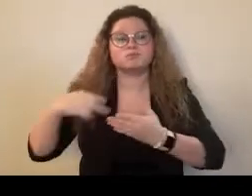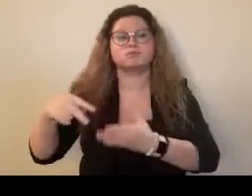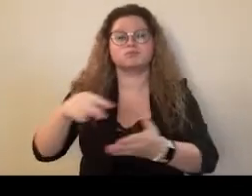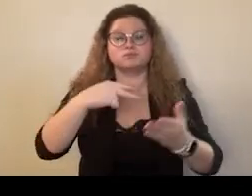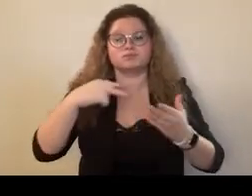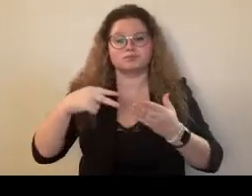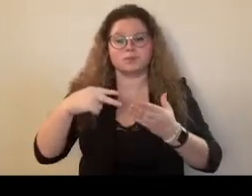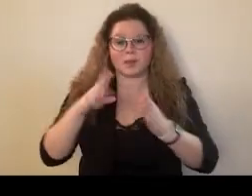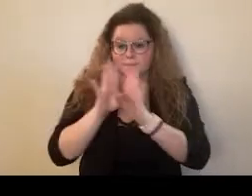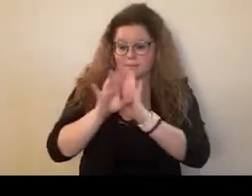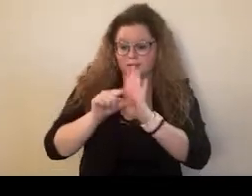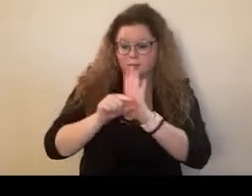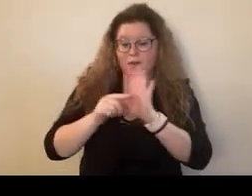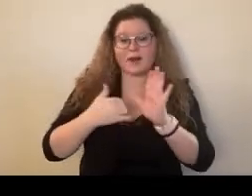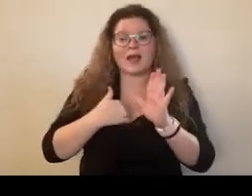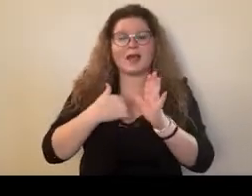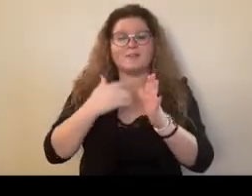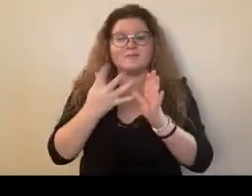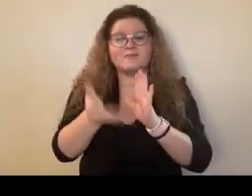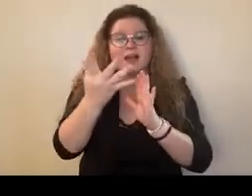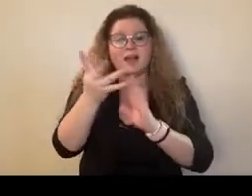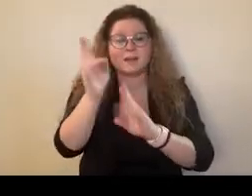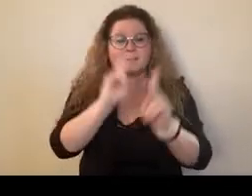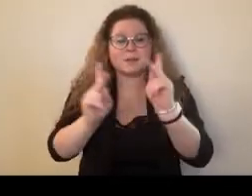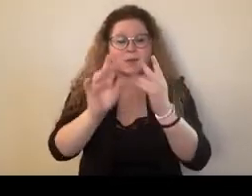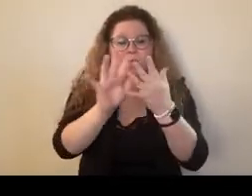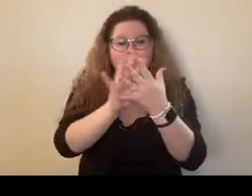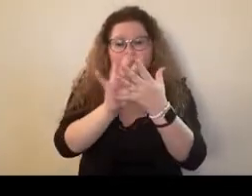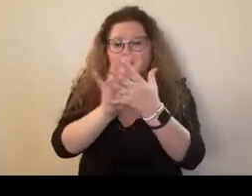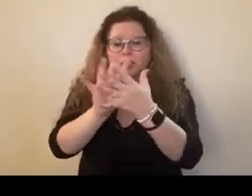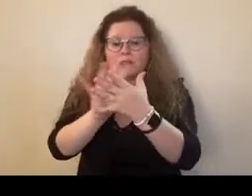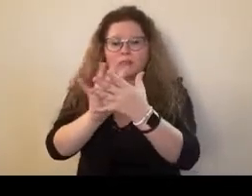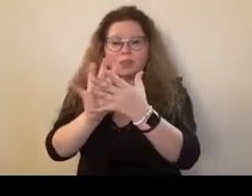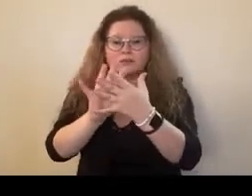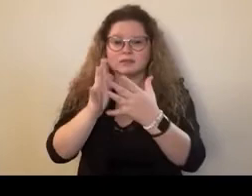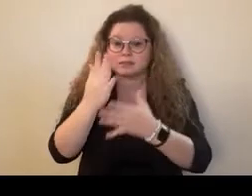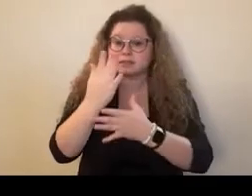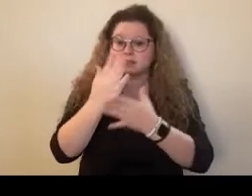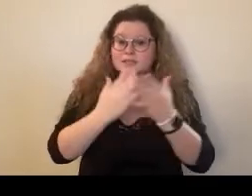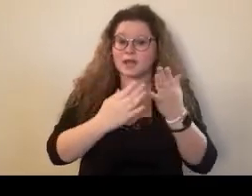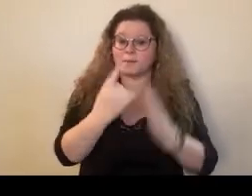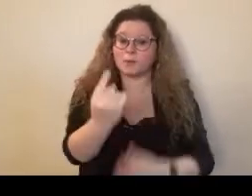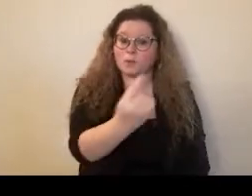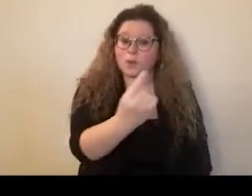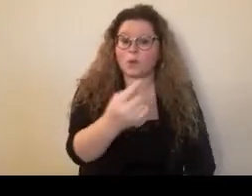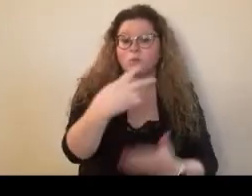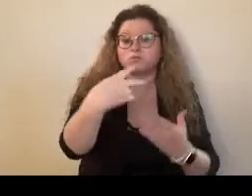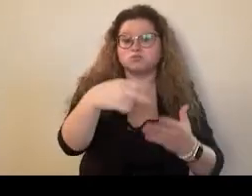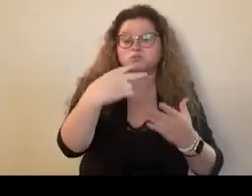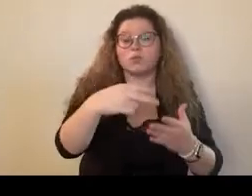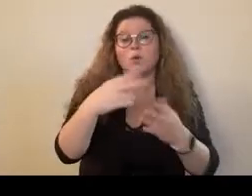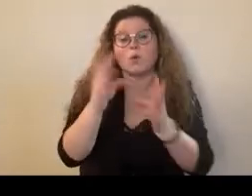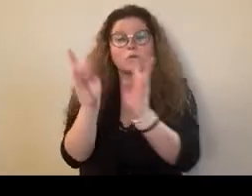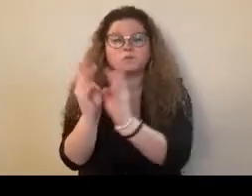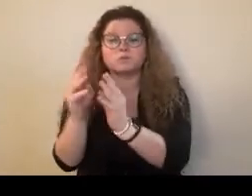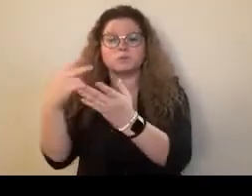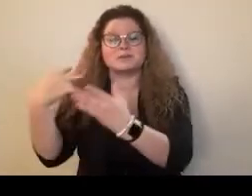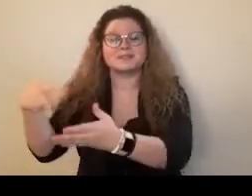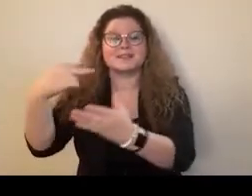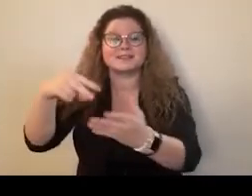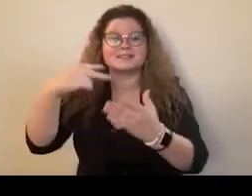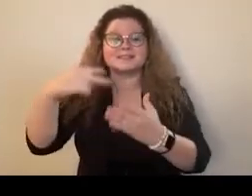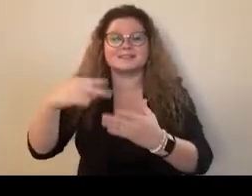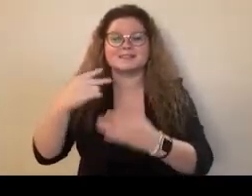images of 5 people, some dancing on their own, others together, all looking in a mirror to watch